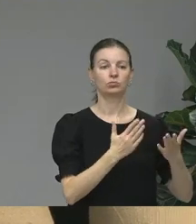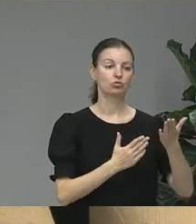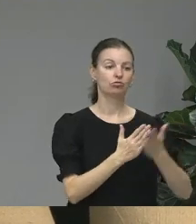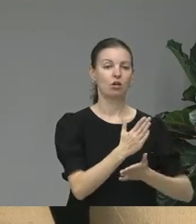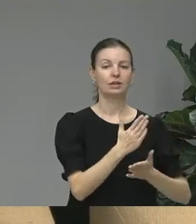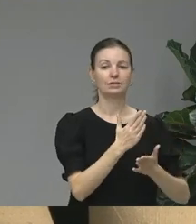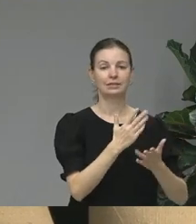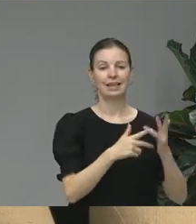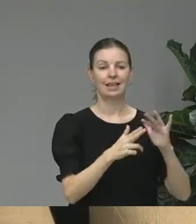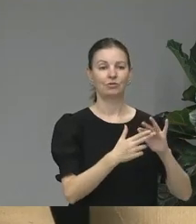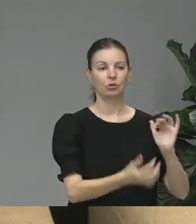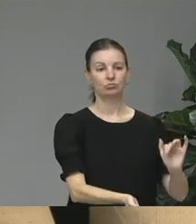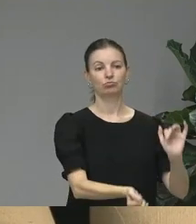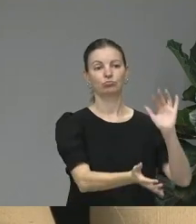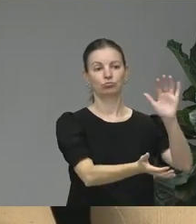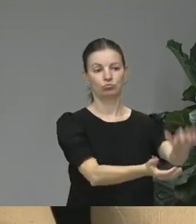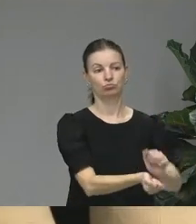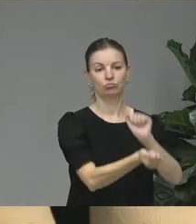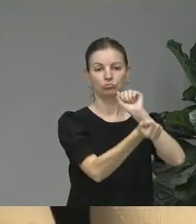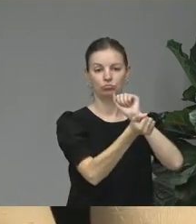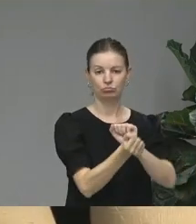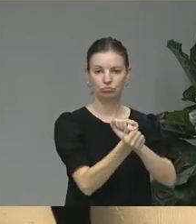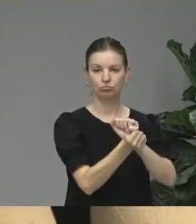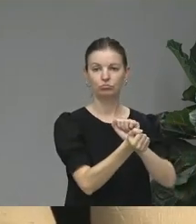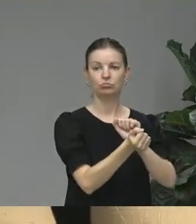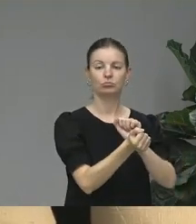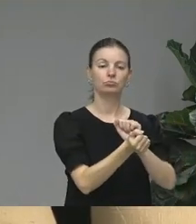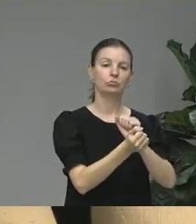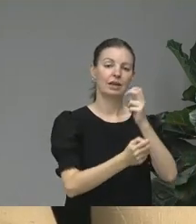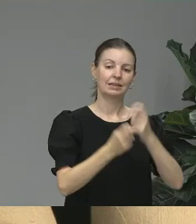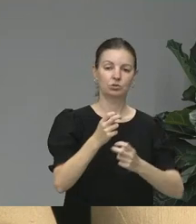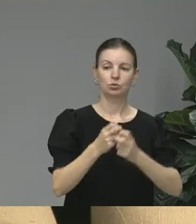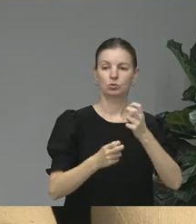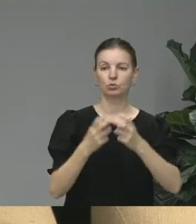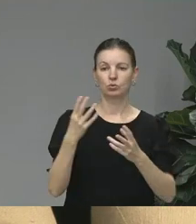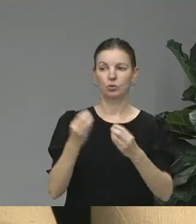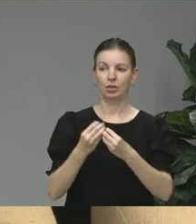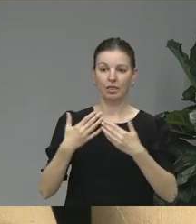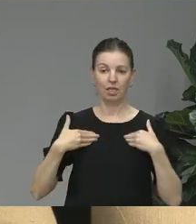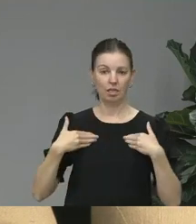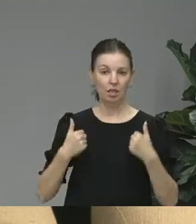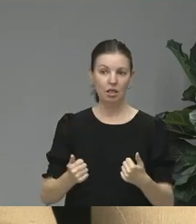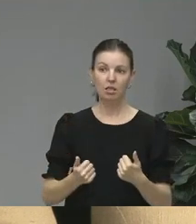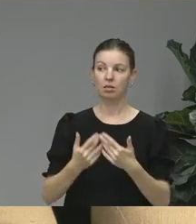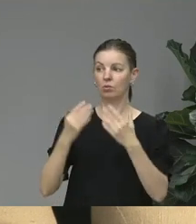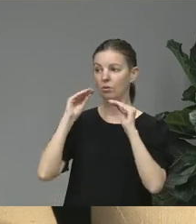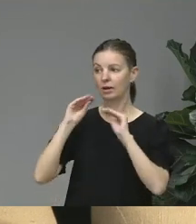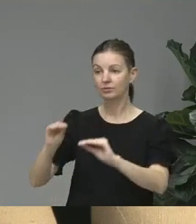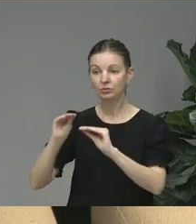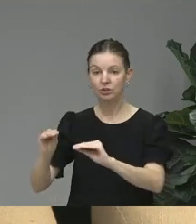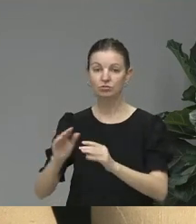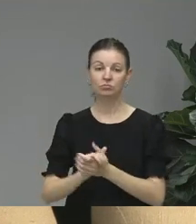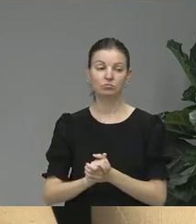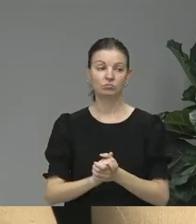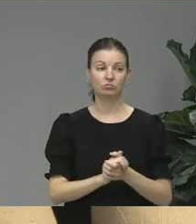you're incarcerated, to issues with health and education. So,